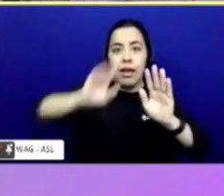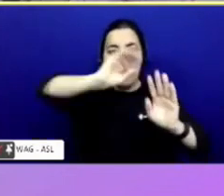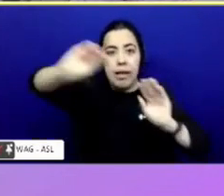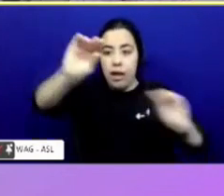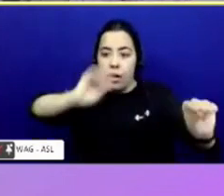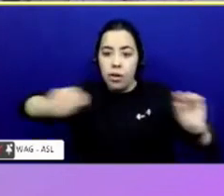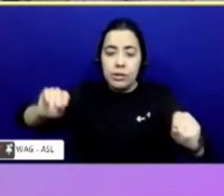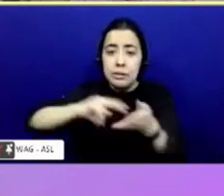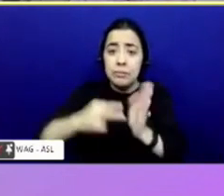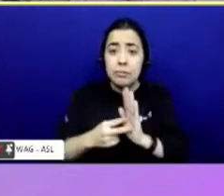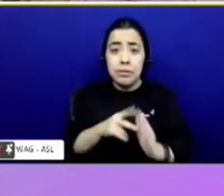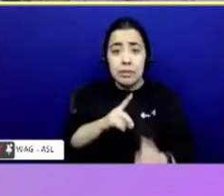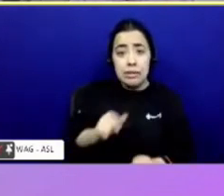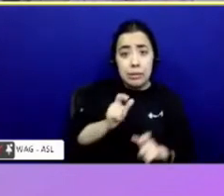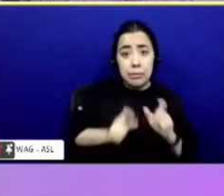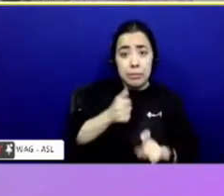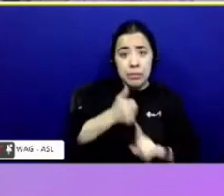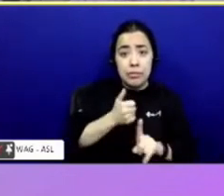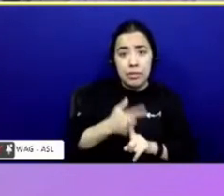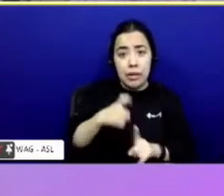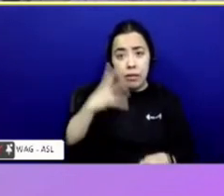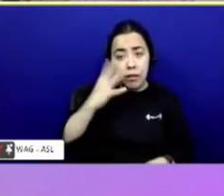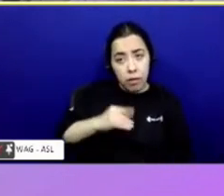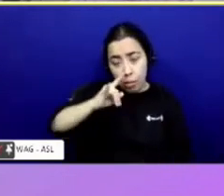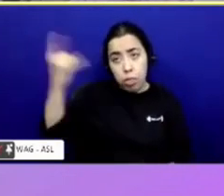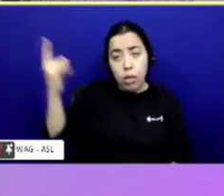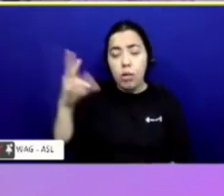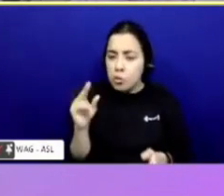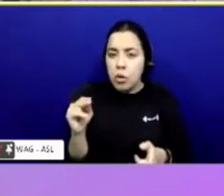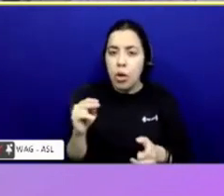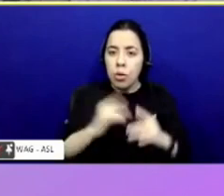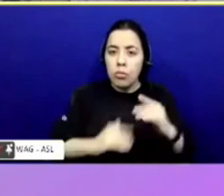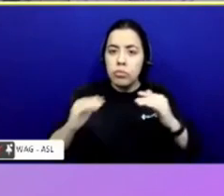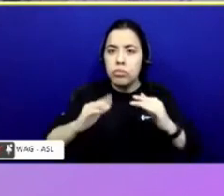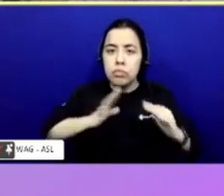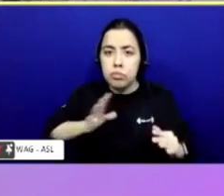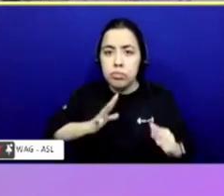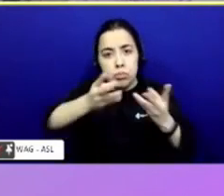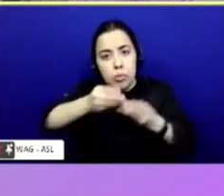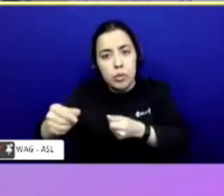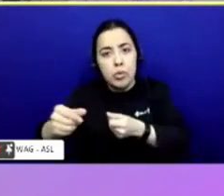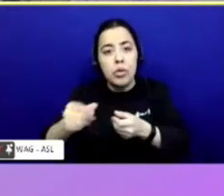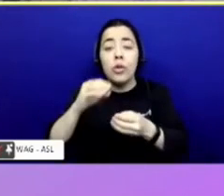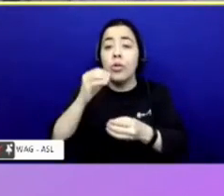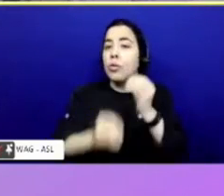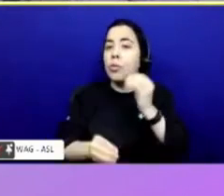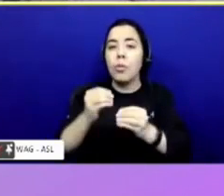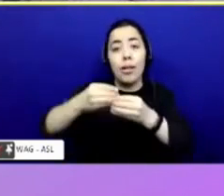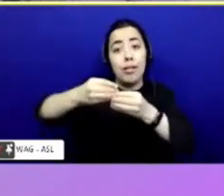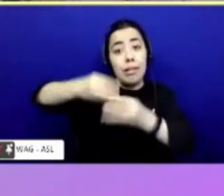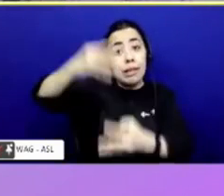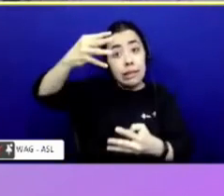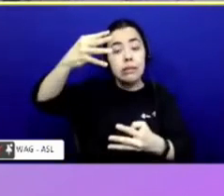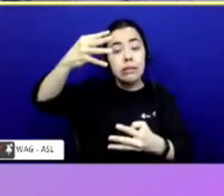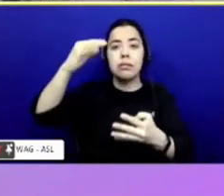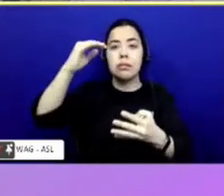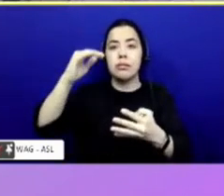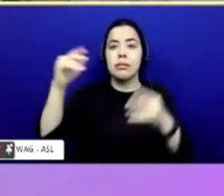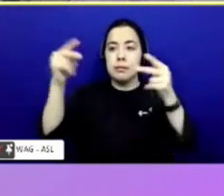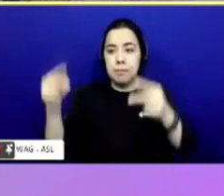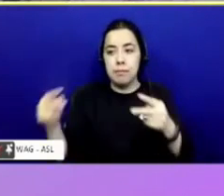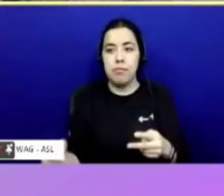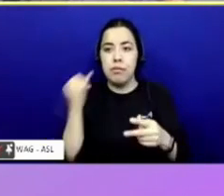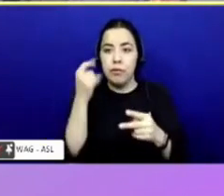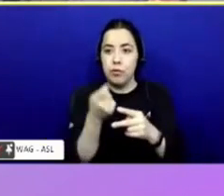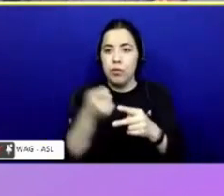Similarly, let's go back to that WebKit example of no more list semantics when you remove list bullets. There is a wonderful thread from James Craig